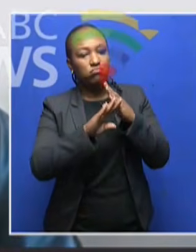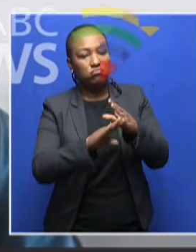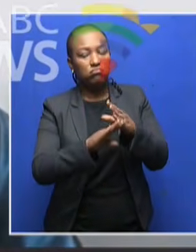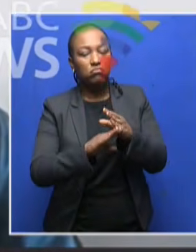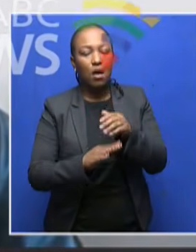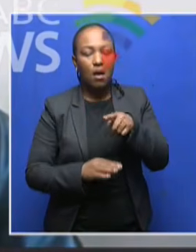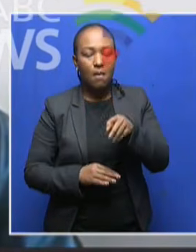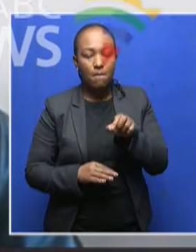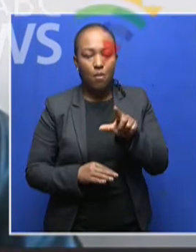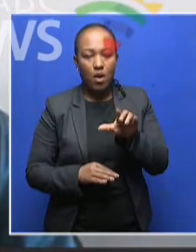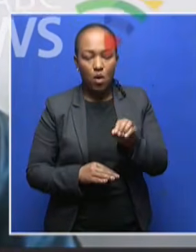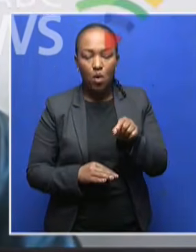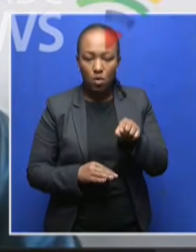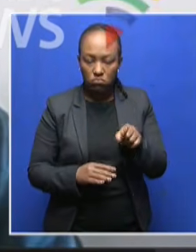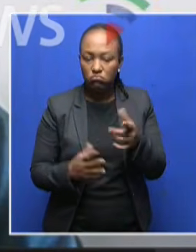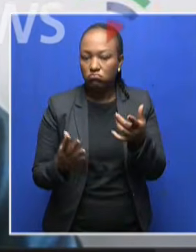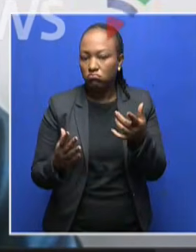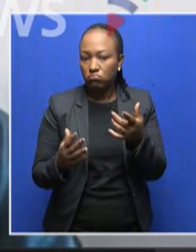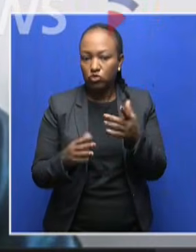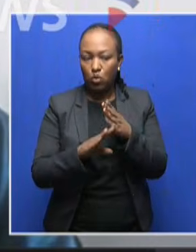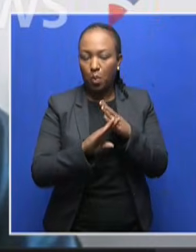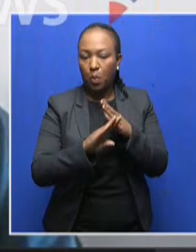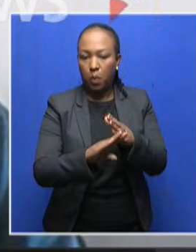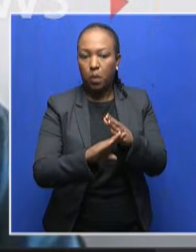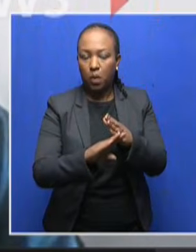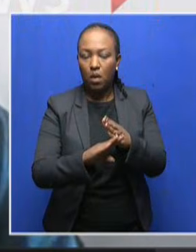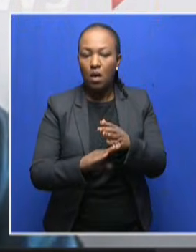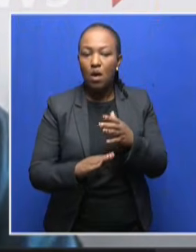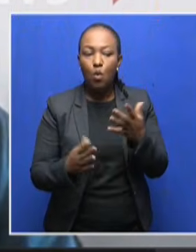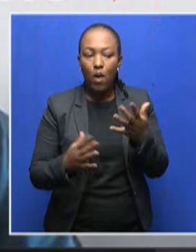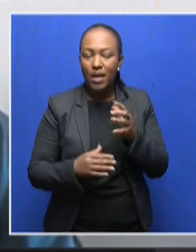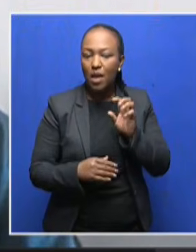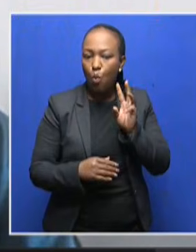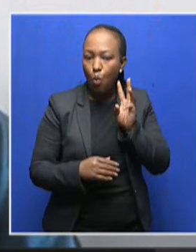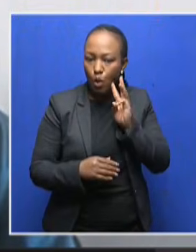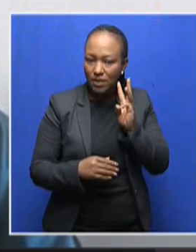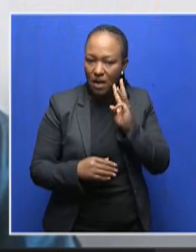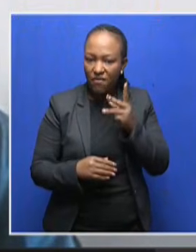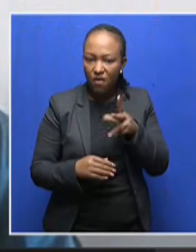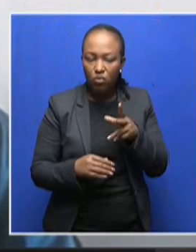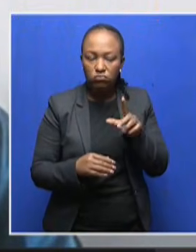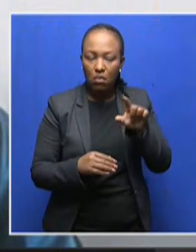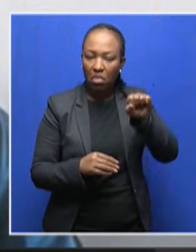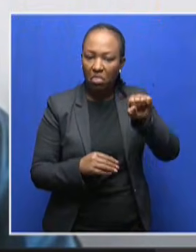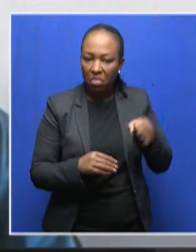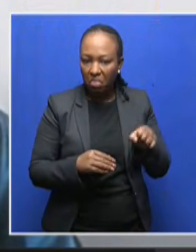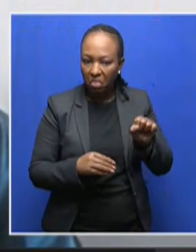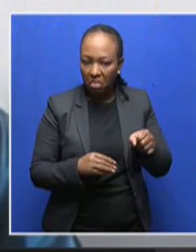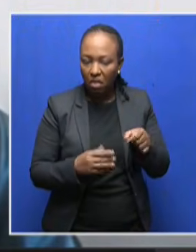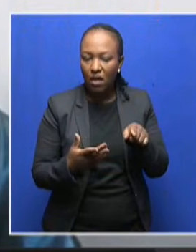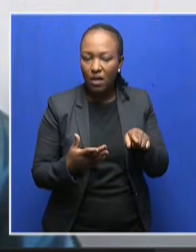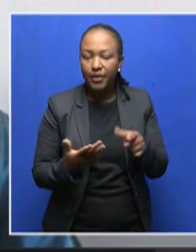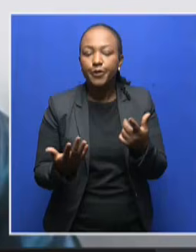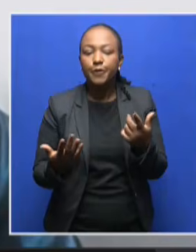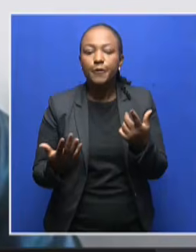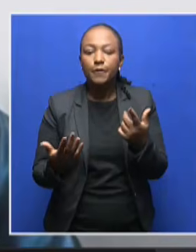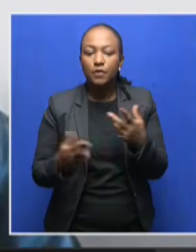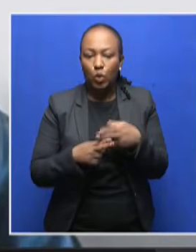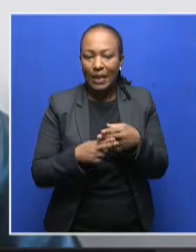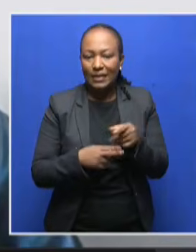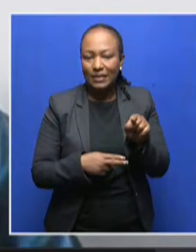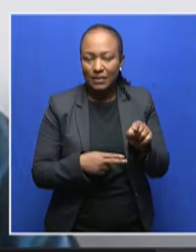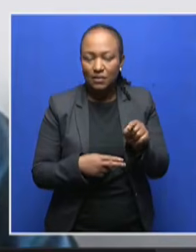to as vaccine-derived polio virus in wastewater. The more wastewater surveillance you do, and especially if you're using